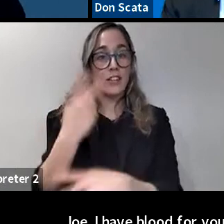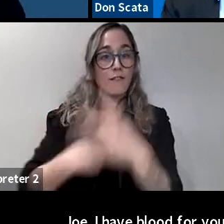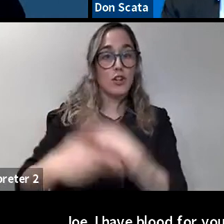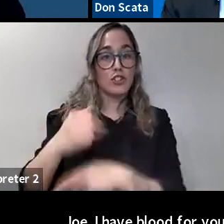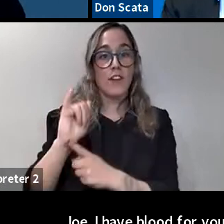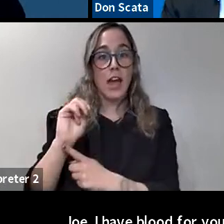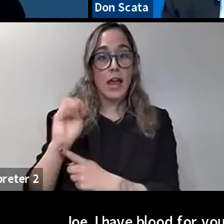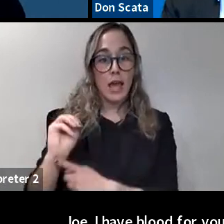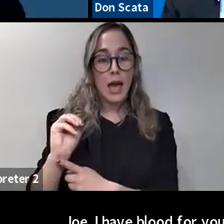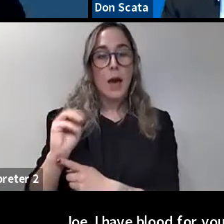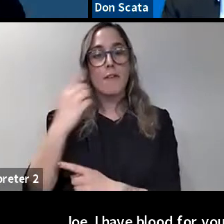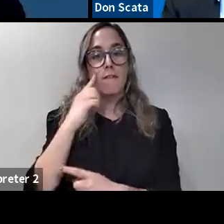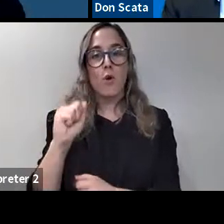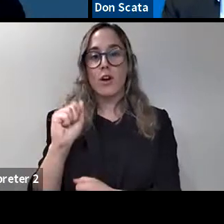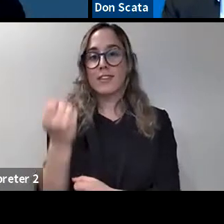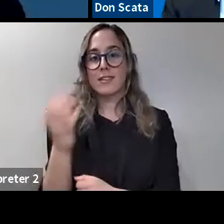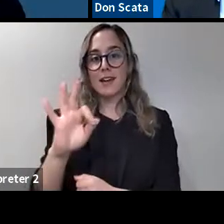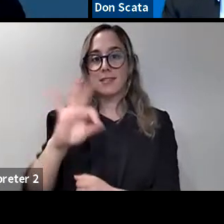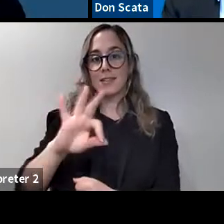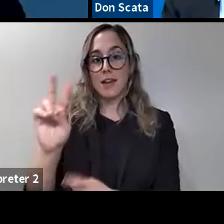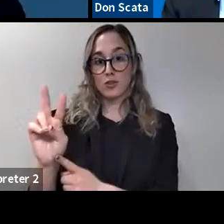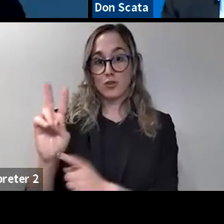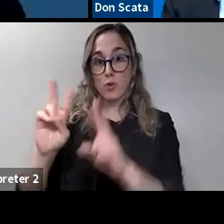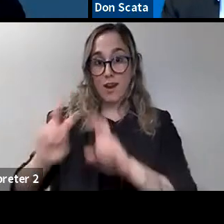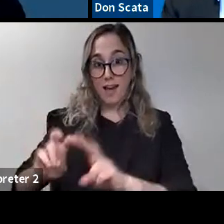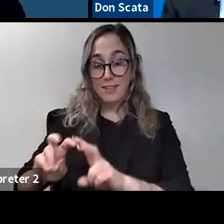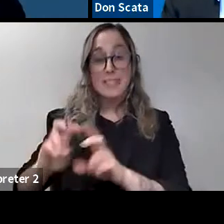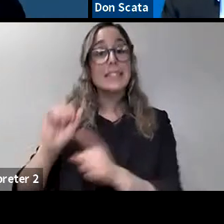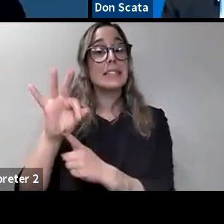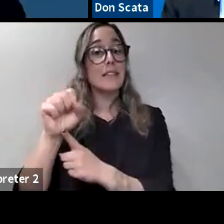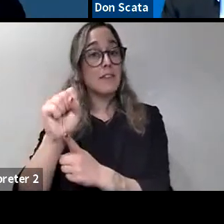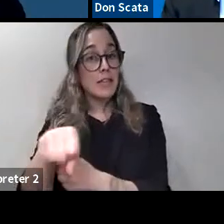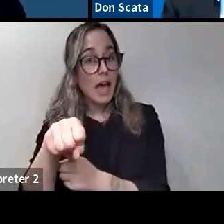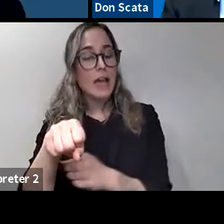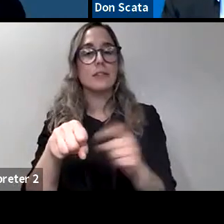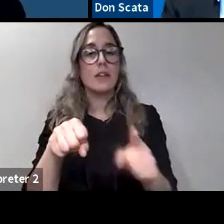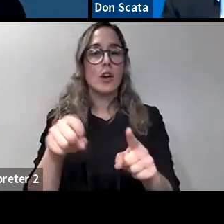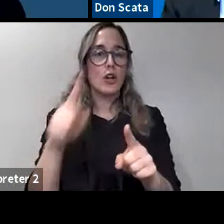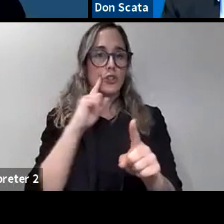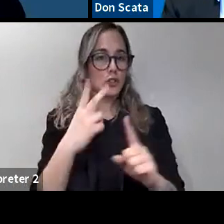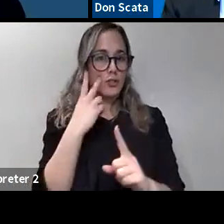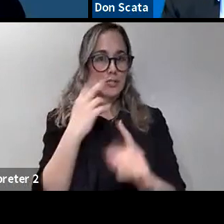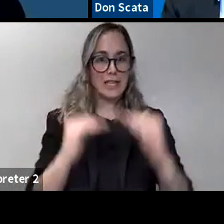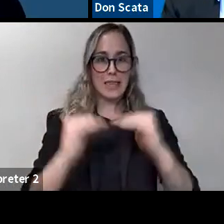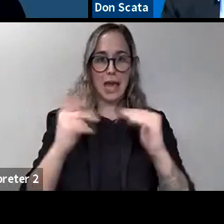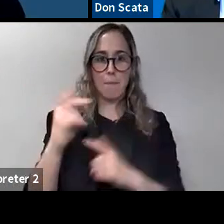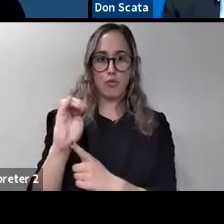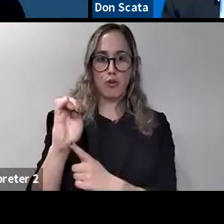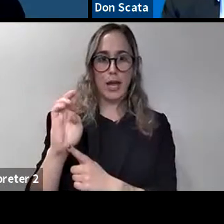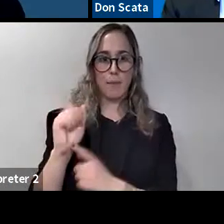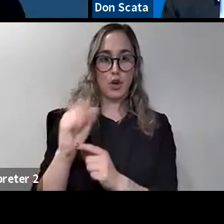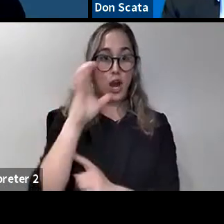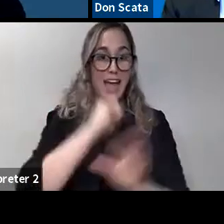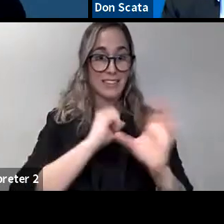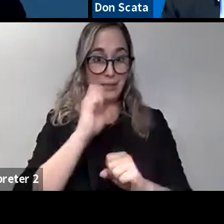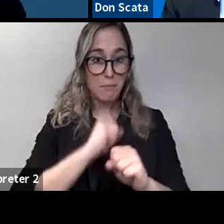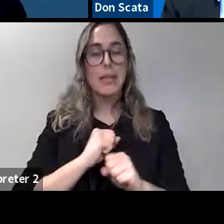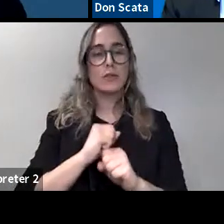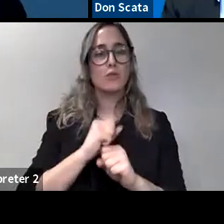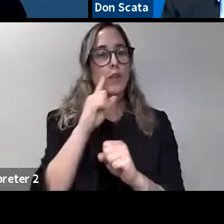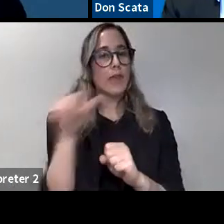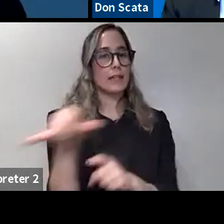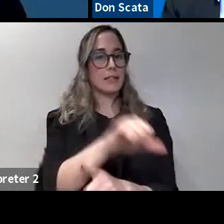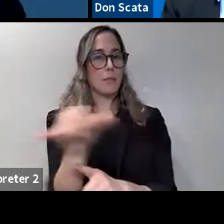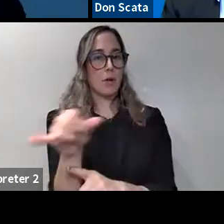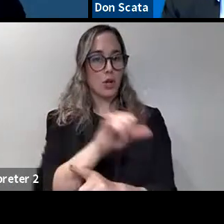for the 1992 analysis? And if so, were the regression parameter estimates similar to what is reported in